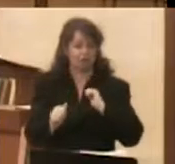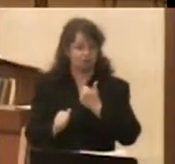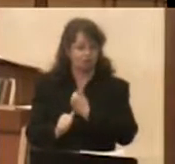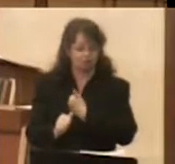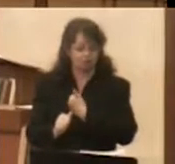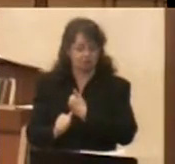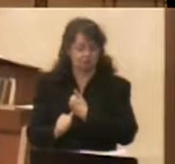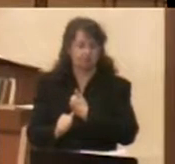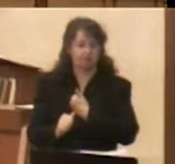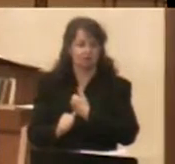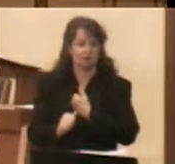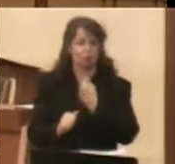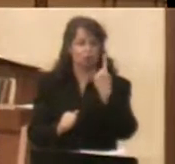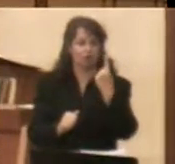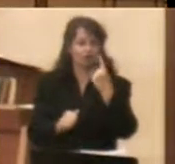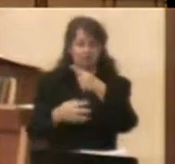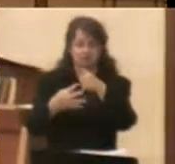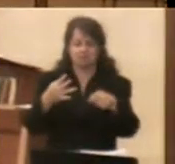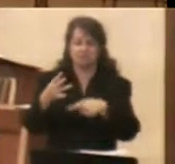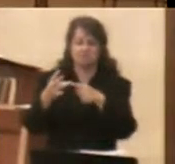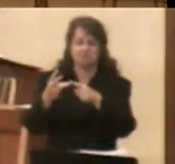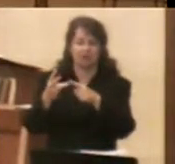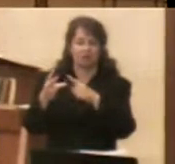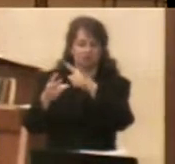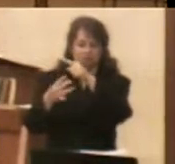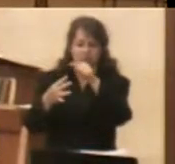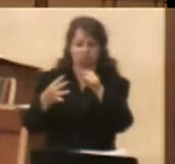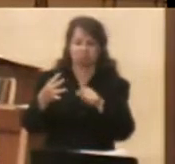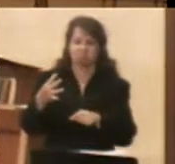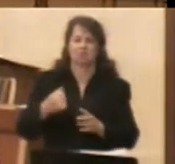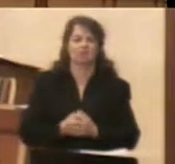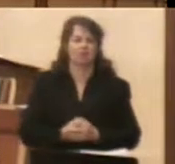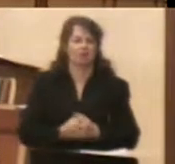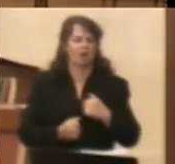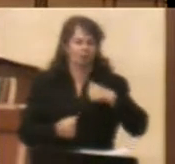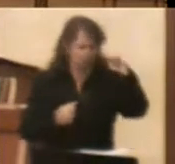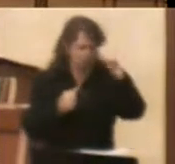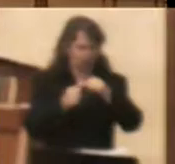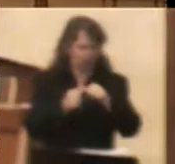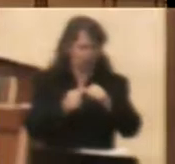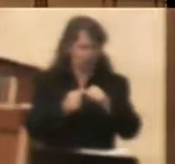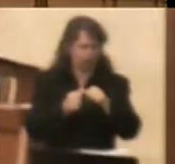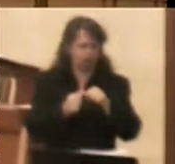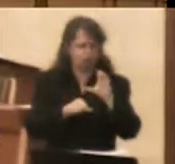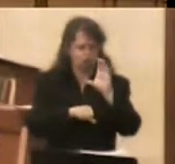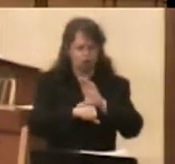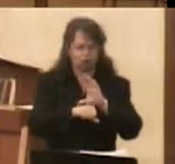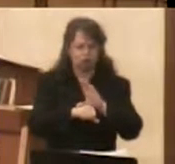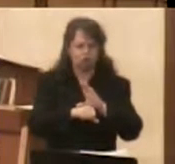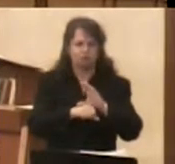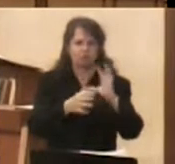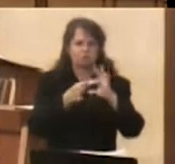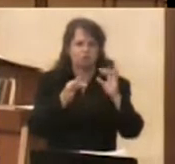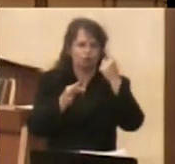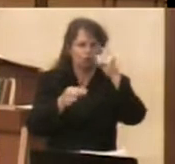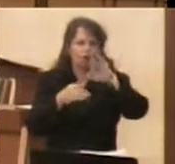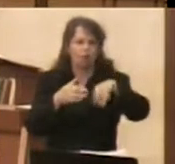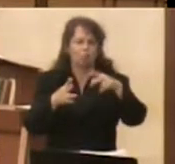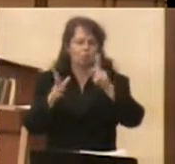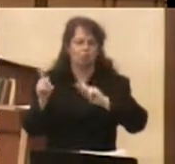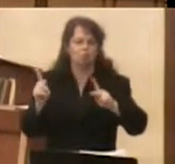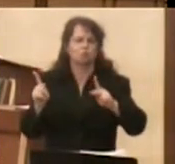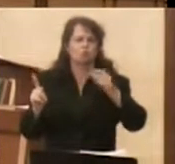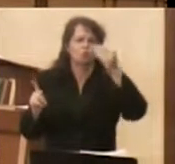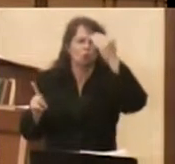congregation. As I hear this word, I am reminded it is a church, it is a message for all of the church, for us to be mindful